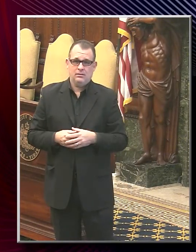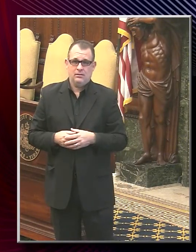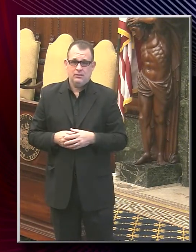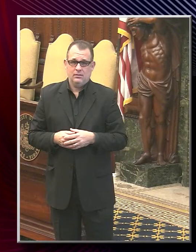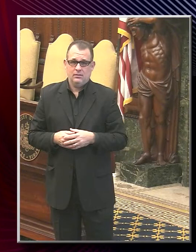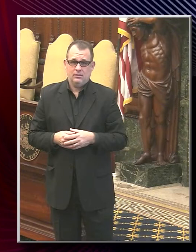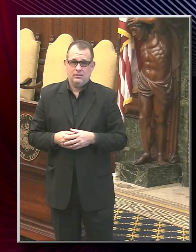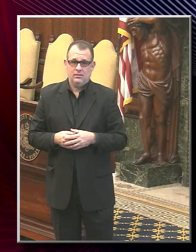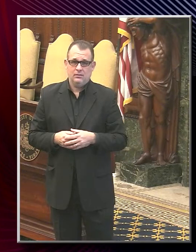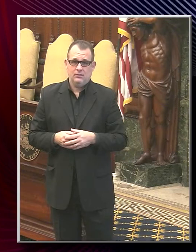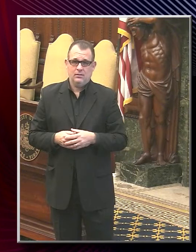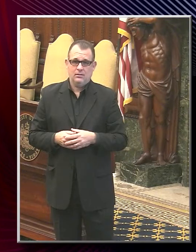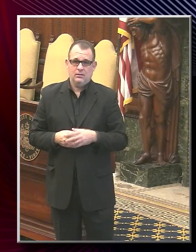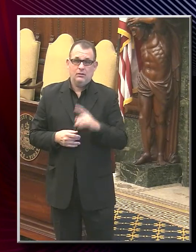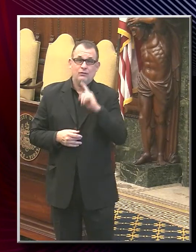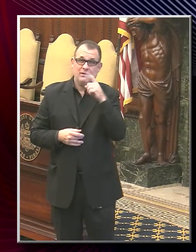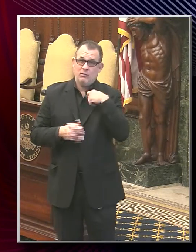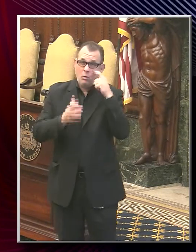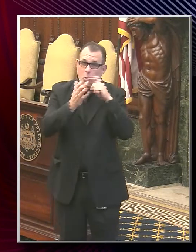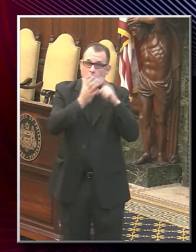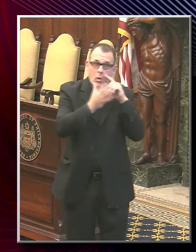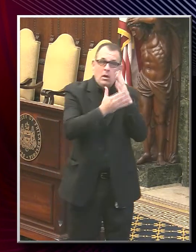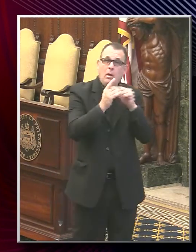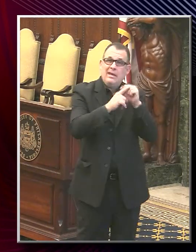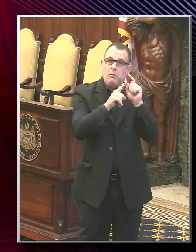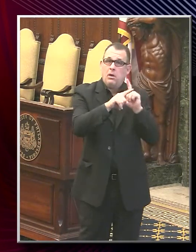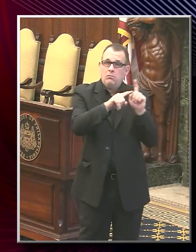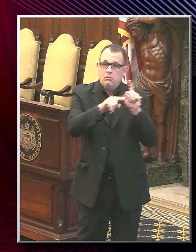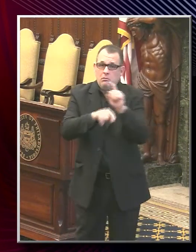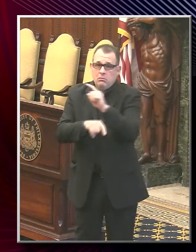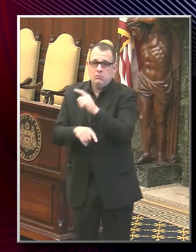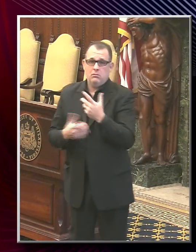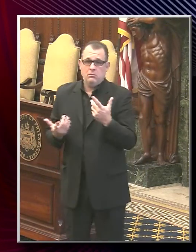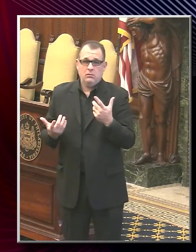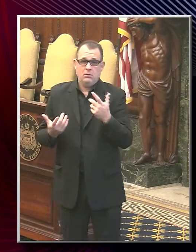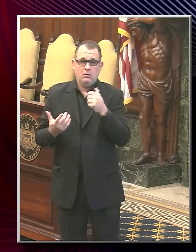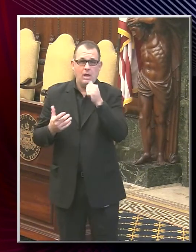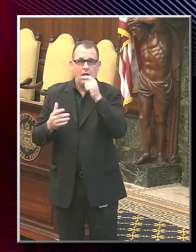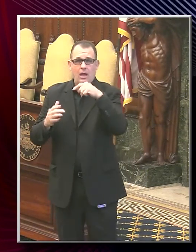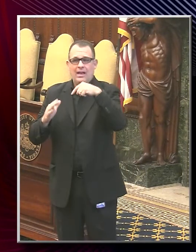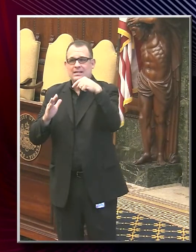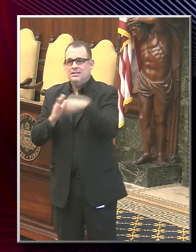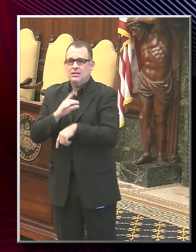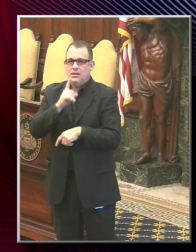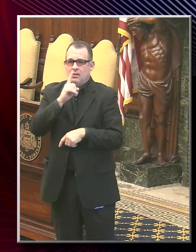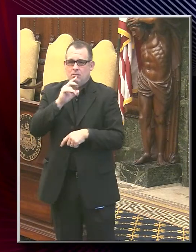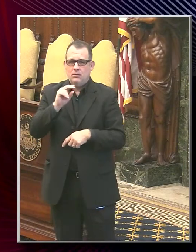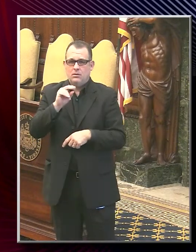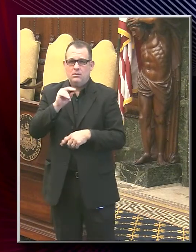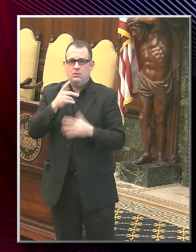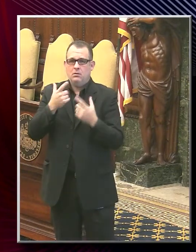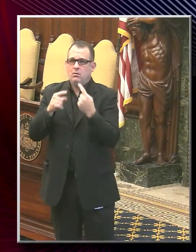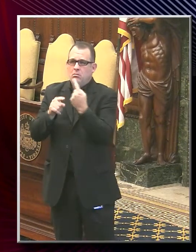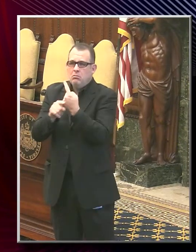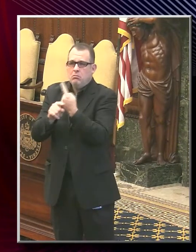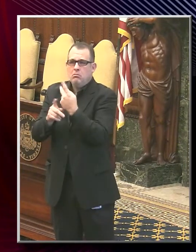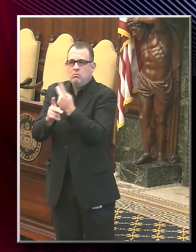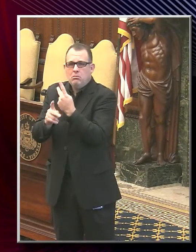who are low acuity, who don't need the very intensive care, could be to free up a bed in a hospital.